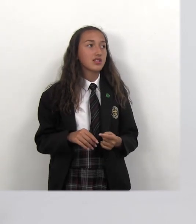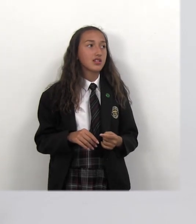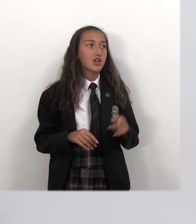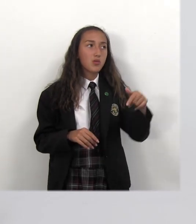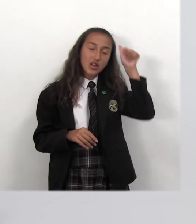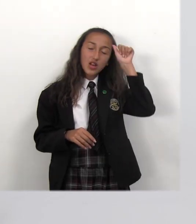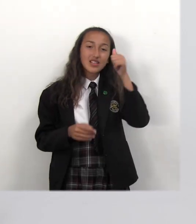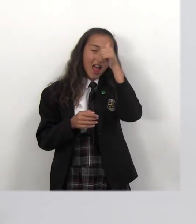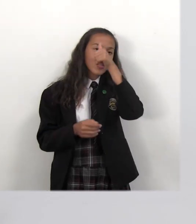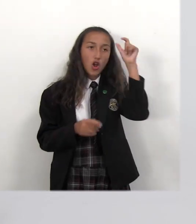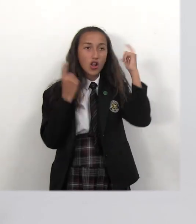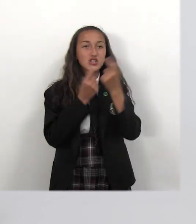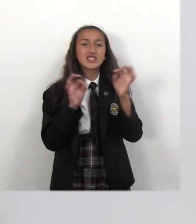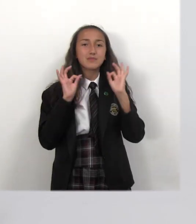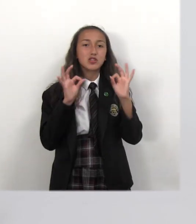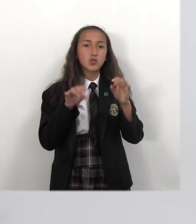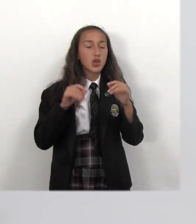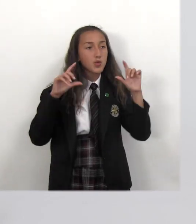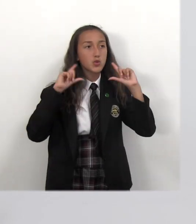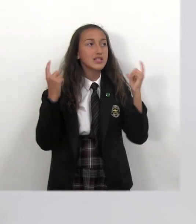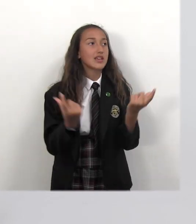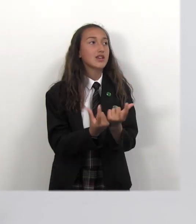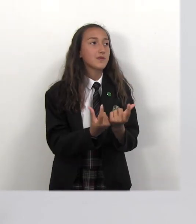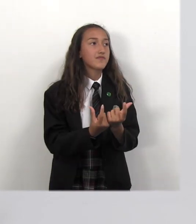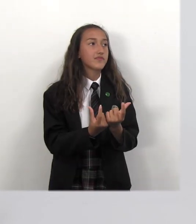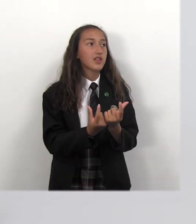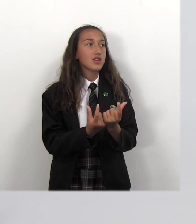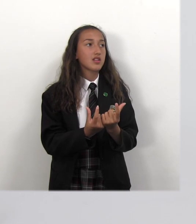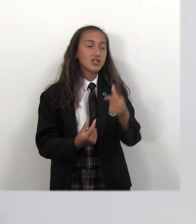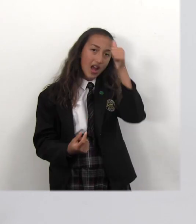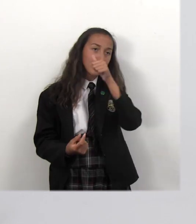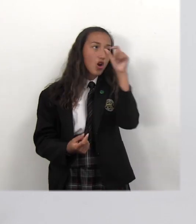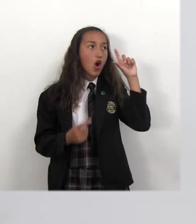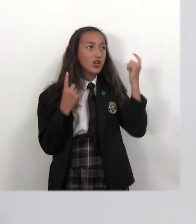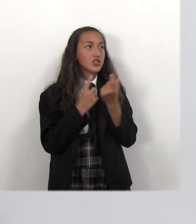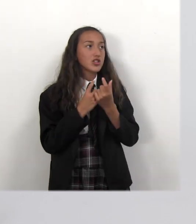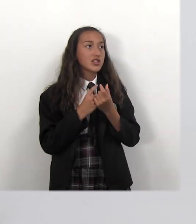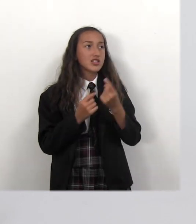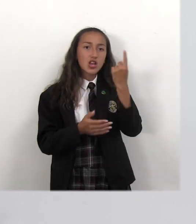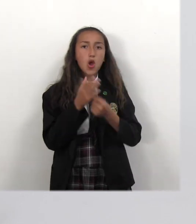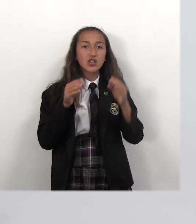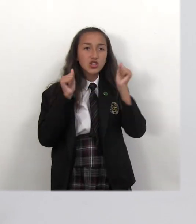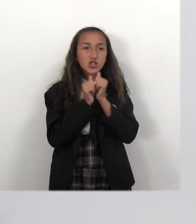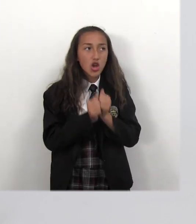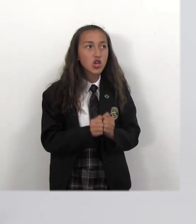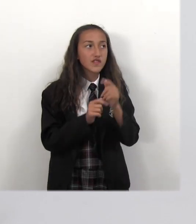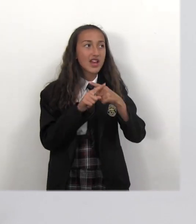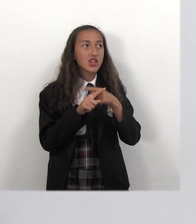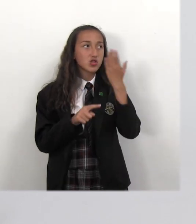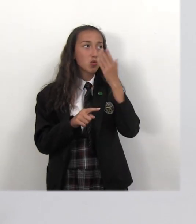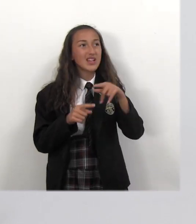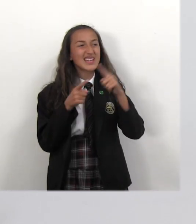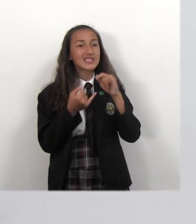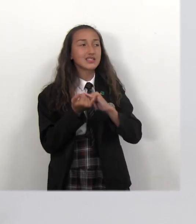St Catherine's College is an extra special community. St Catherine's College is the only Church of England secondary school in